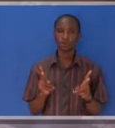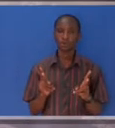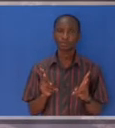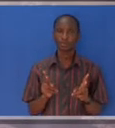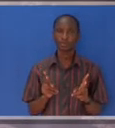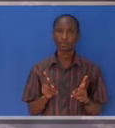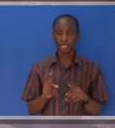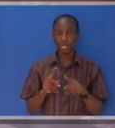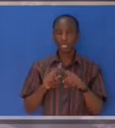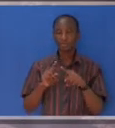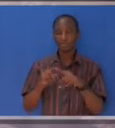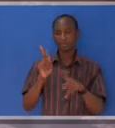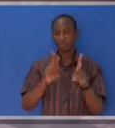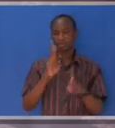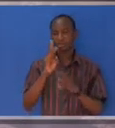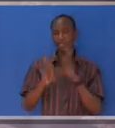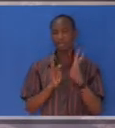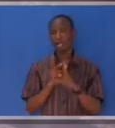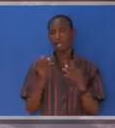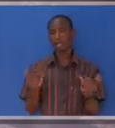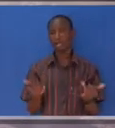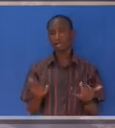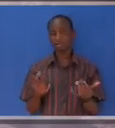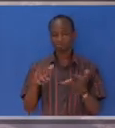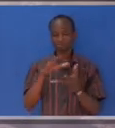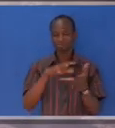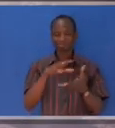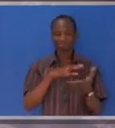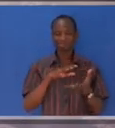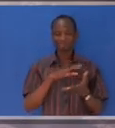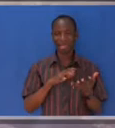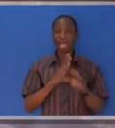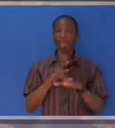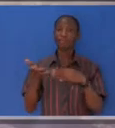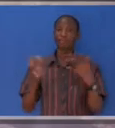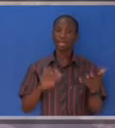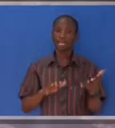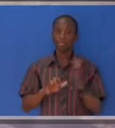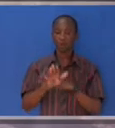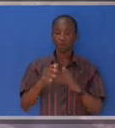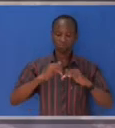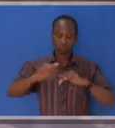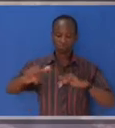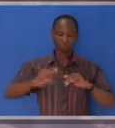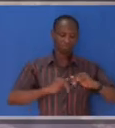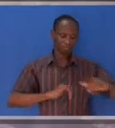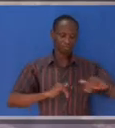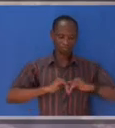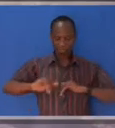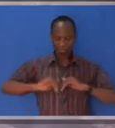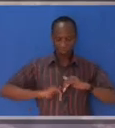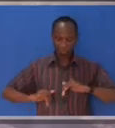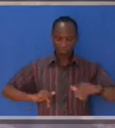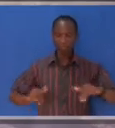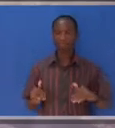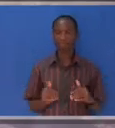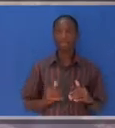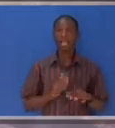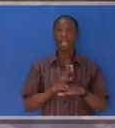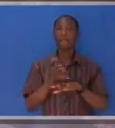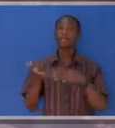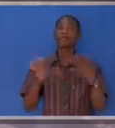san nimpe ya ye wo wi ase ye di afra yi owu achi onyankopon papa ye mu na owu achi ye